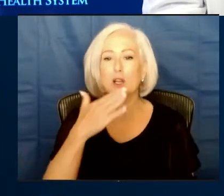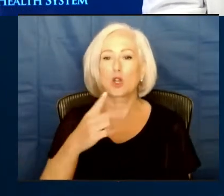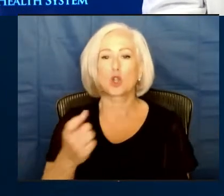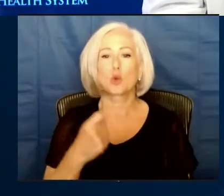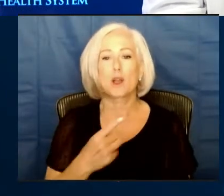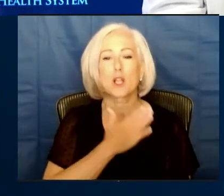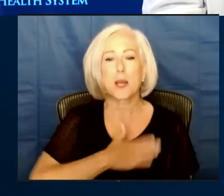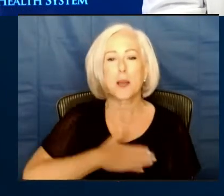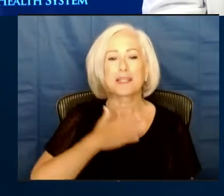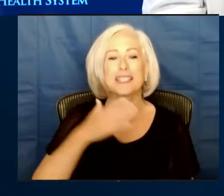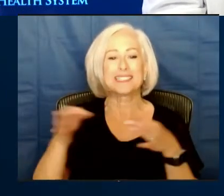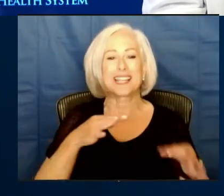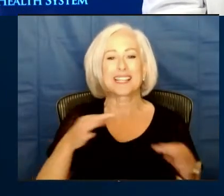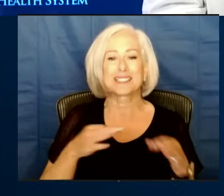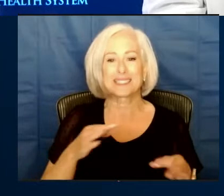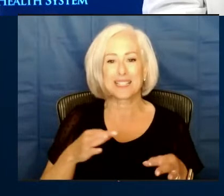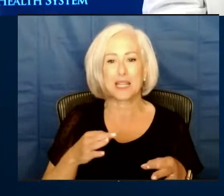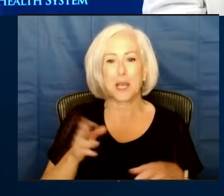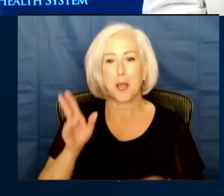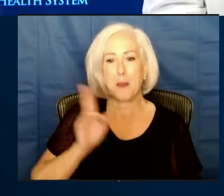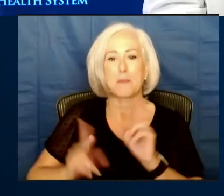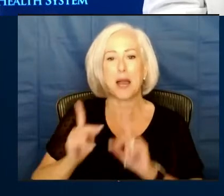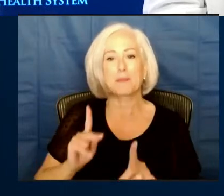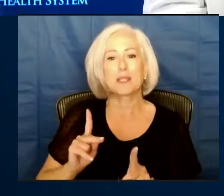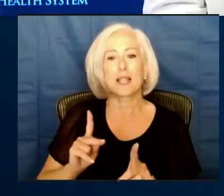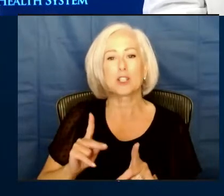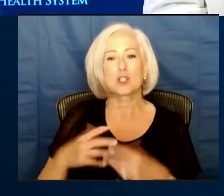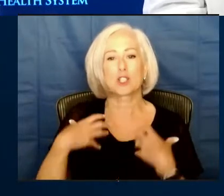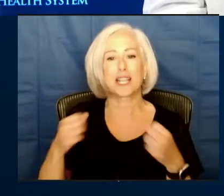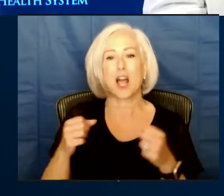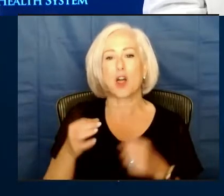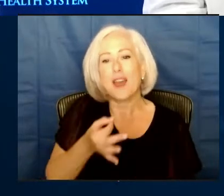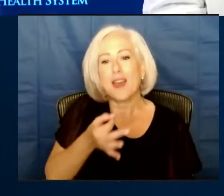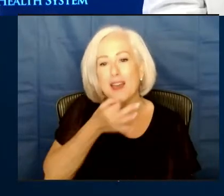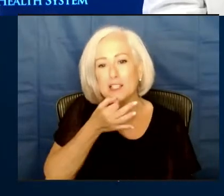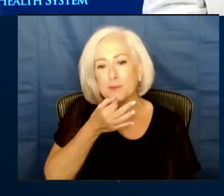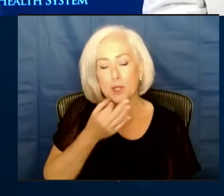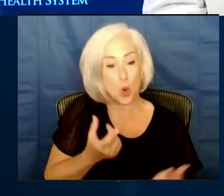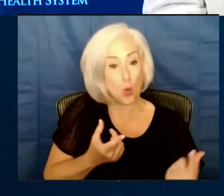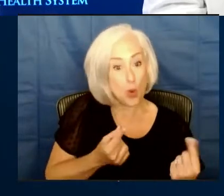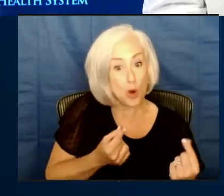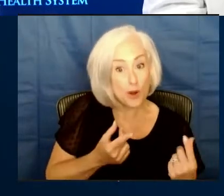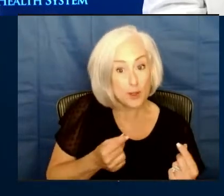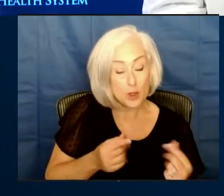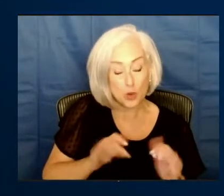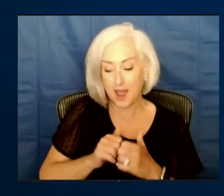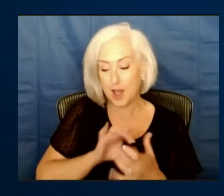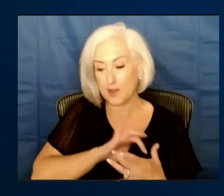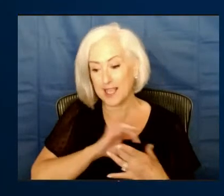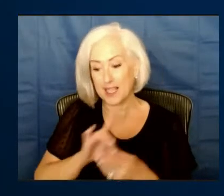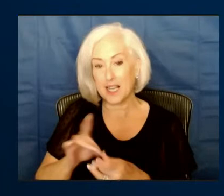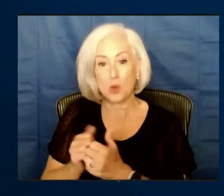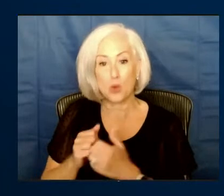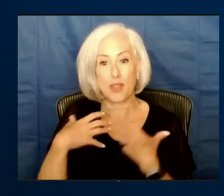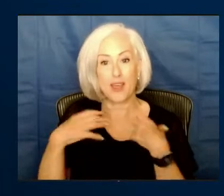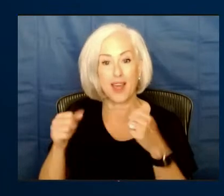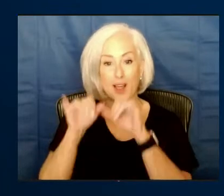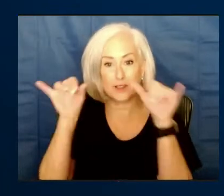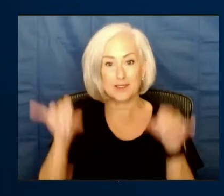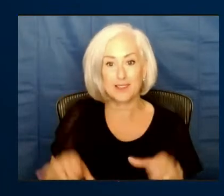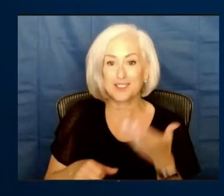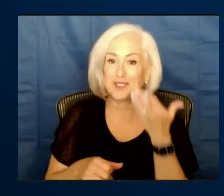what a population health expert is. What do they do in our community, and how do they connect with the health system? All right, Dr. Smith, how